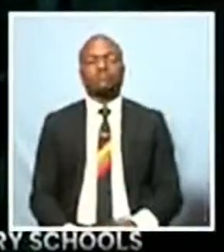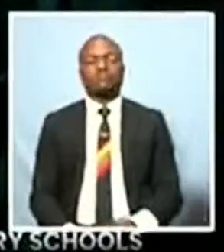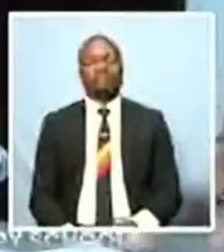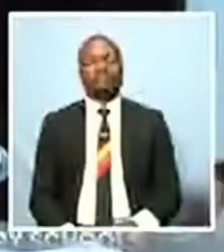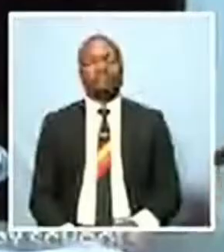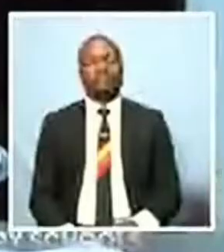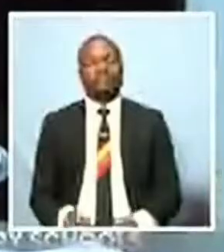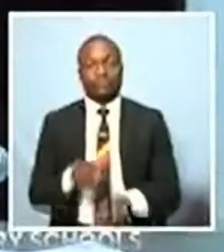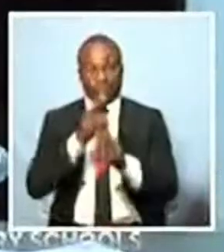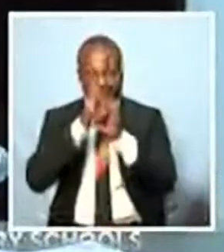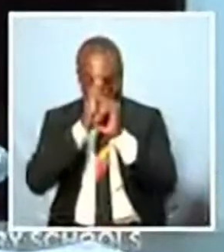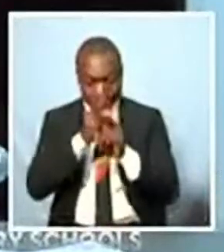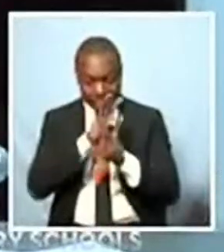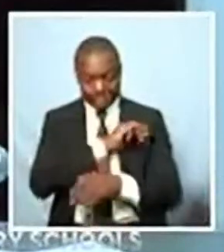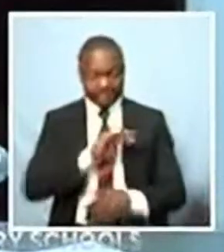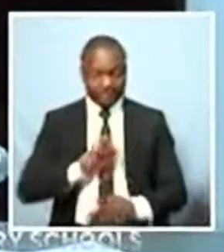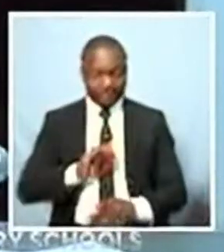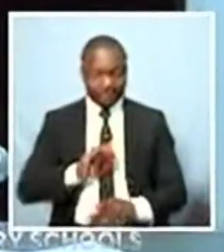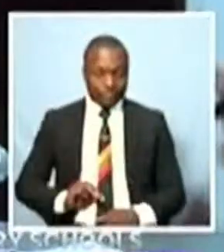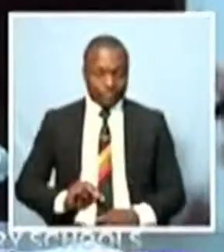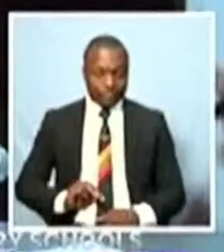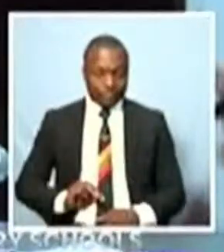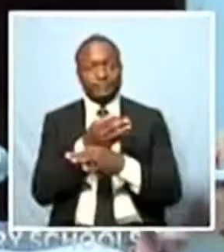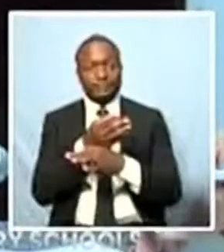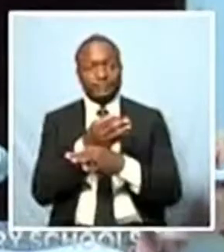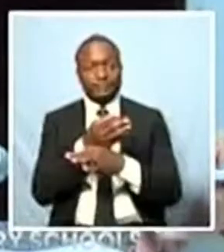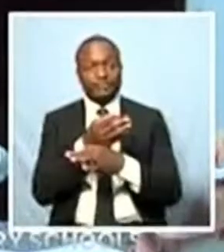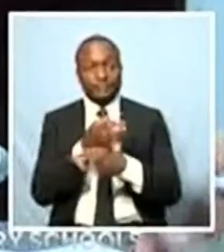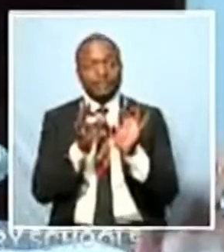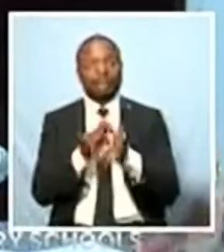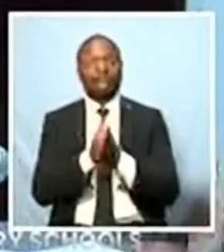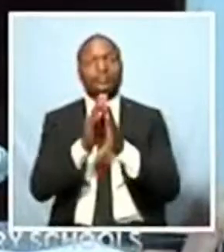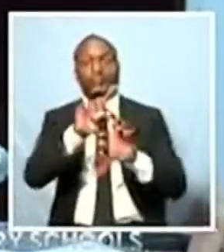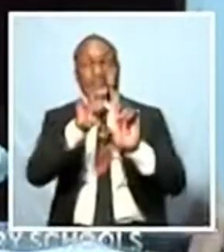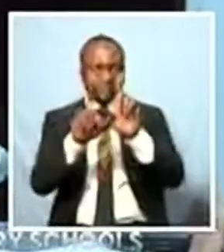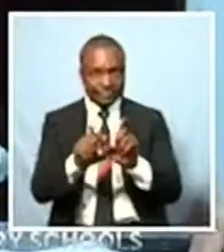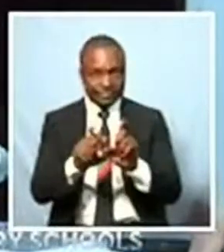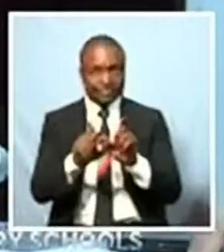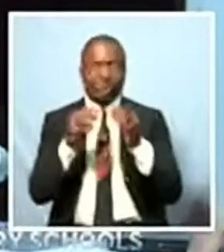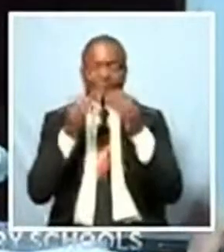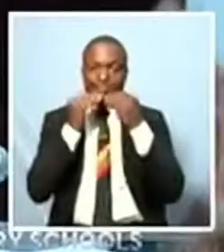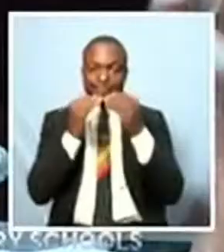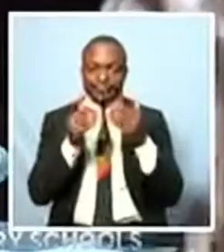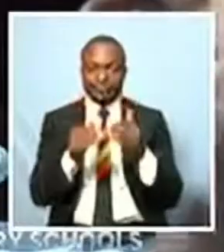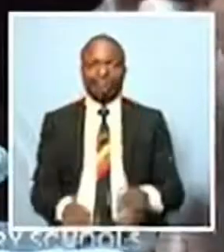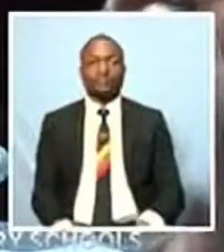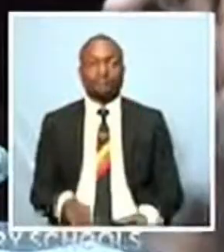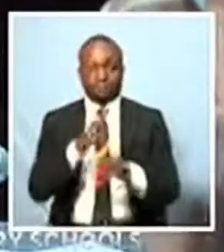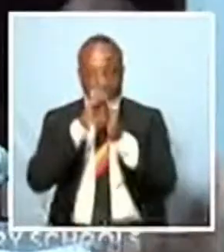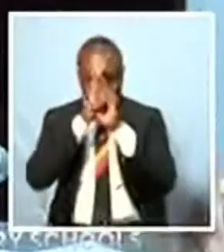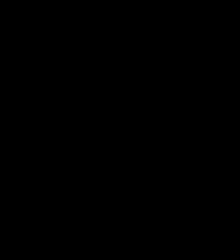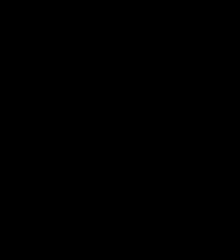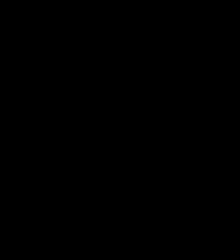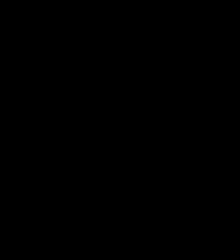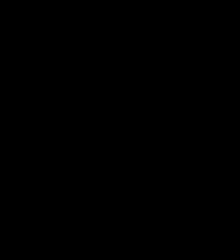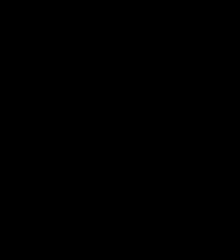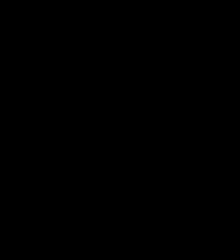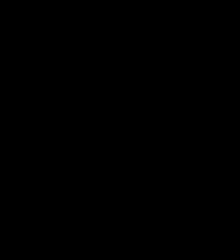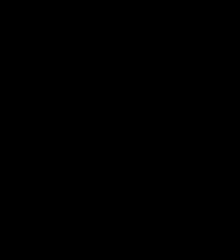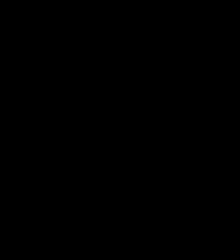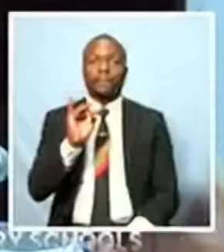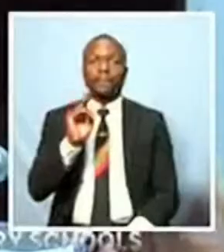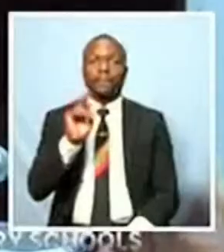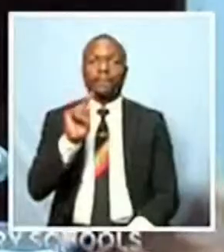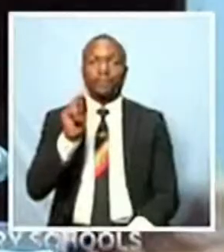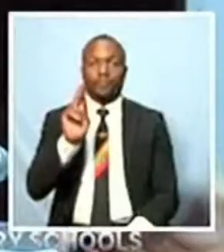Yeah, honorable members, you are now free to seek clarification or ask questions. Thank you. Honorable Mutu, then Honorable Daka.